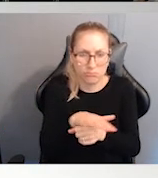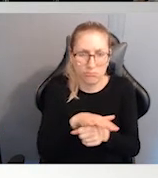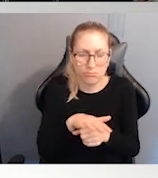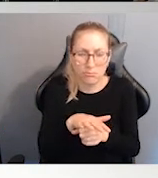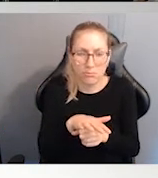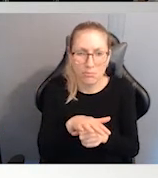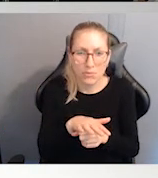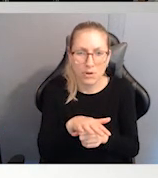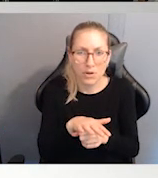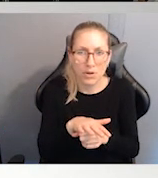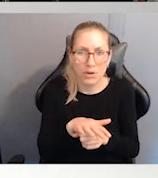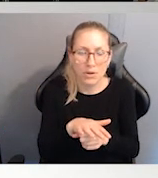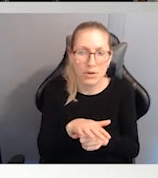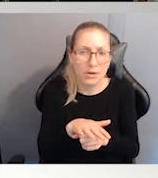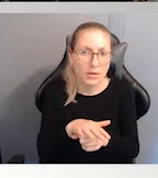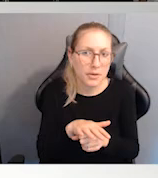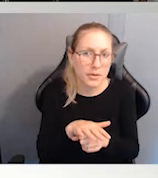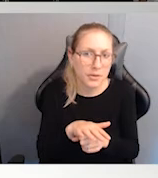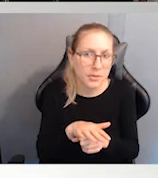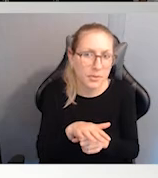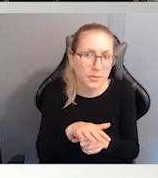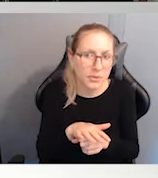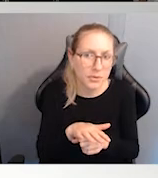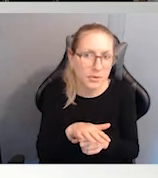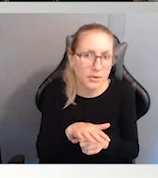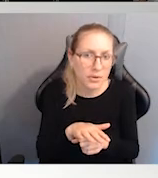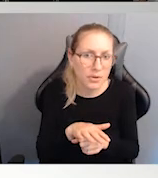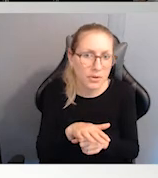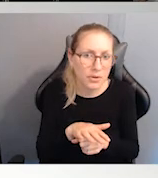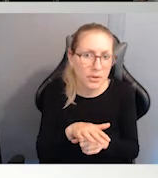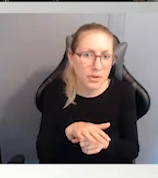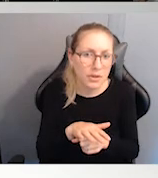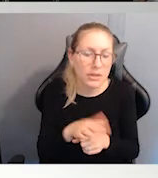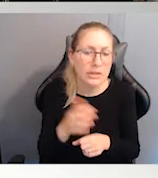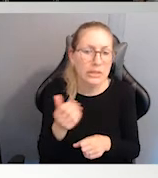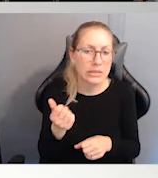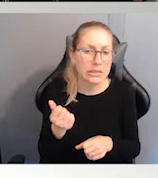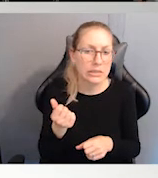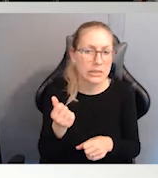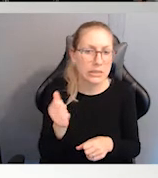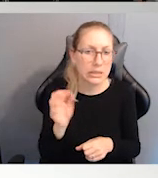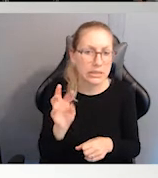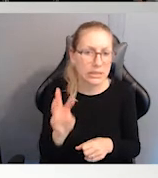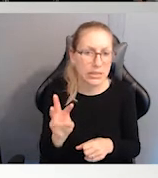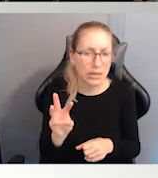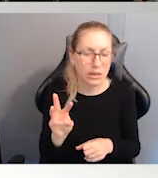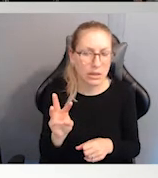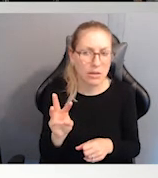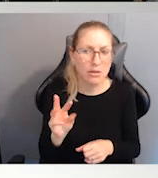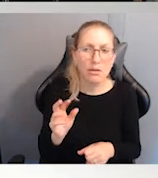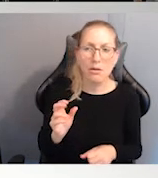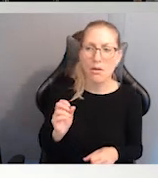16 groups in the state of Florida. 16. Okay, so just, Counties.